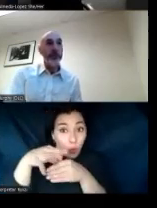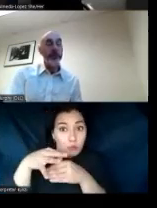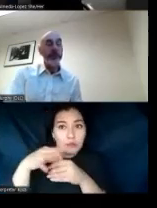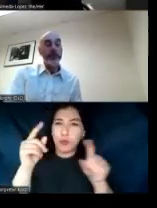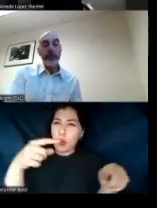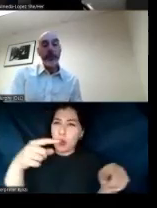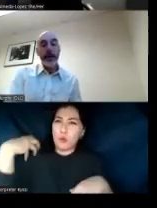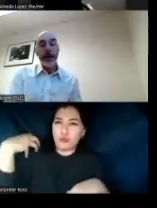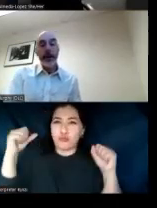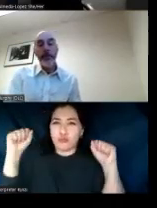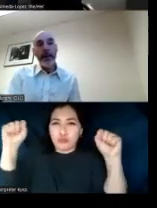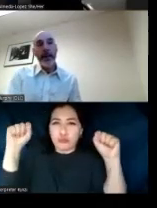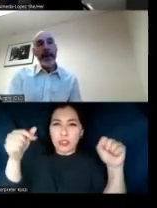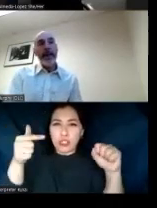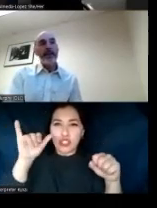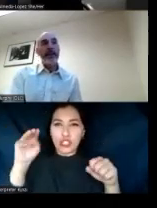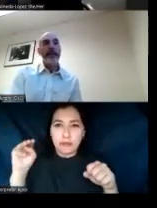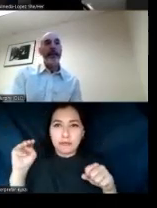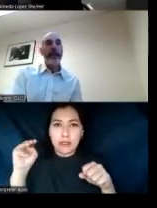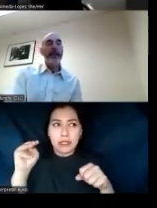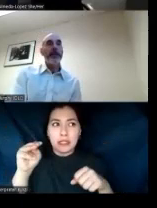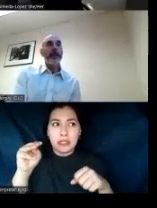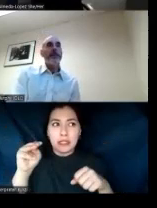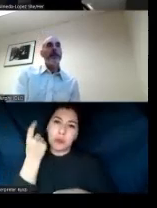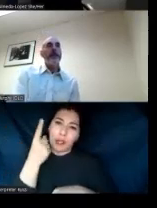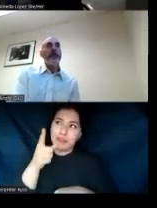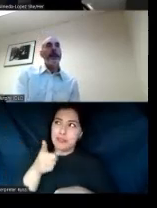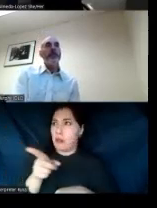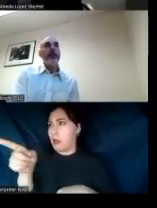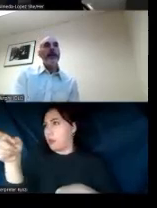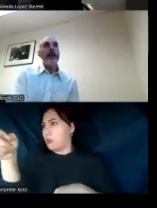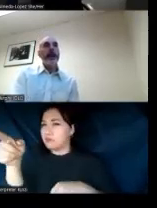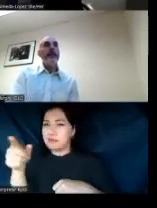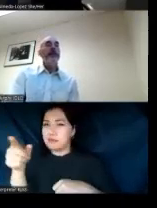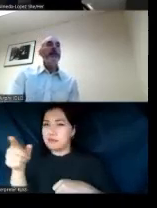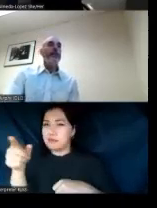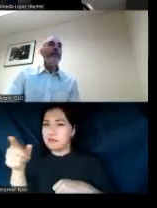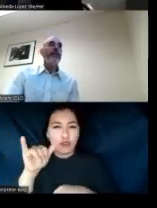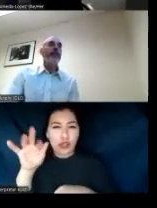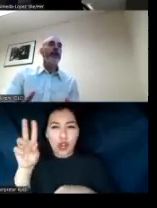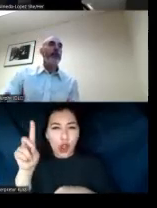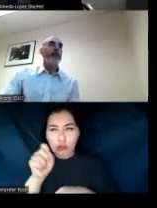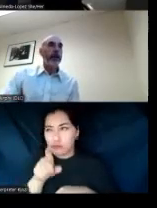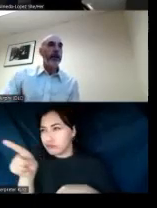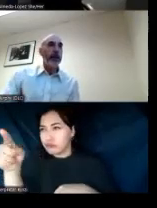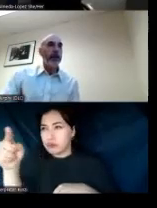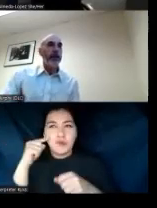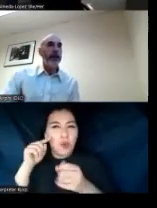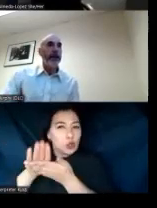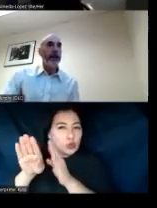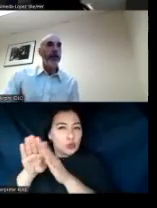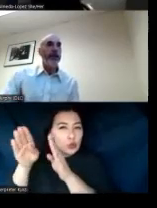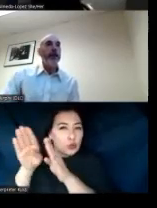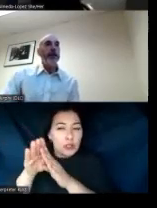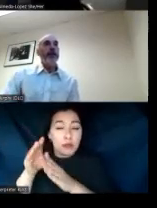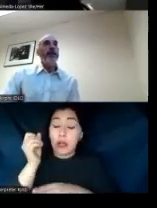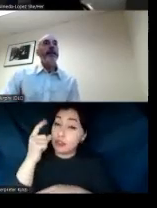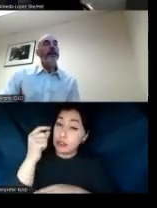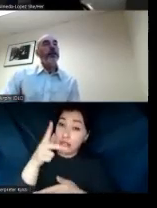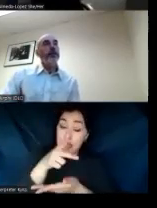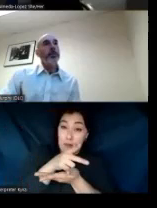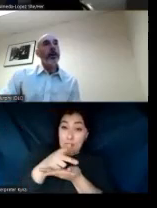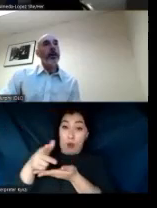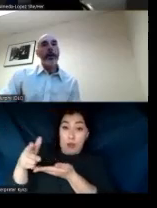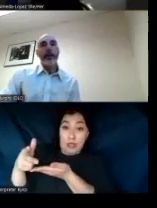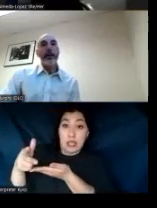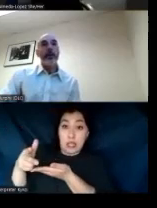away. If that's the case, it may be that the way the parking lot was laid out, the